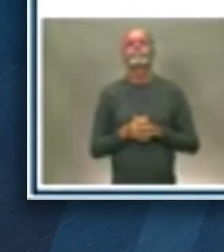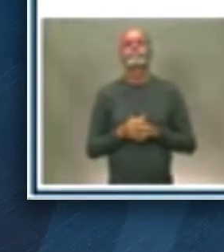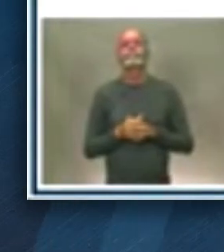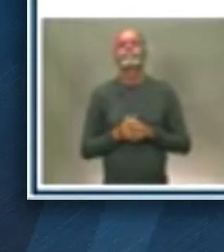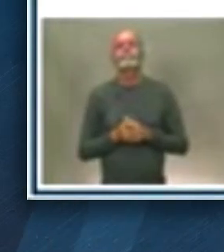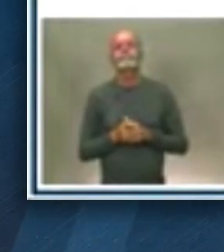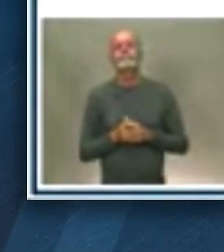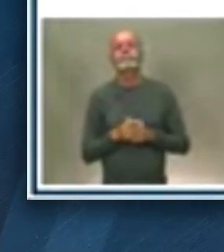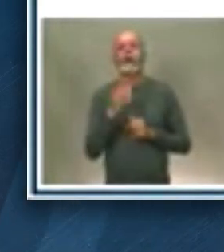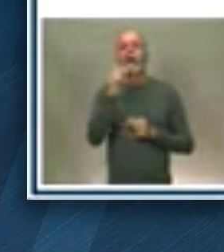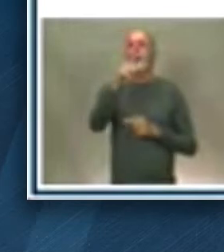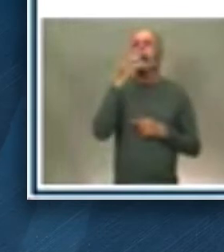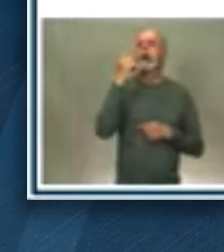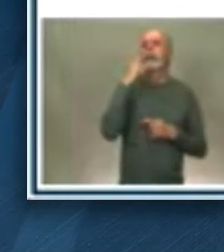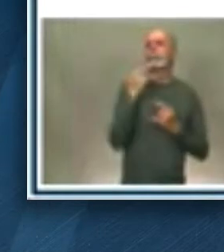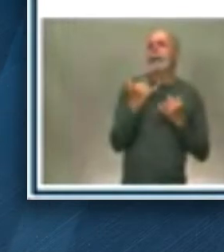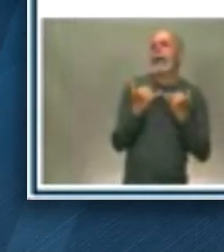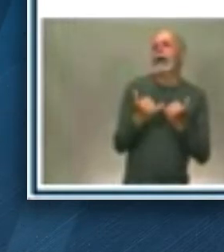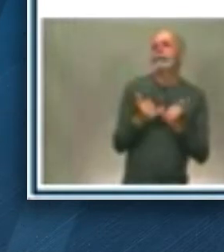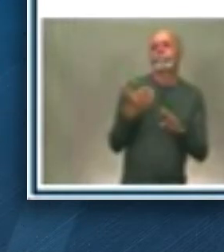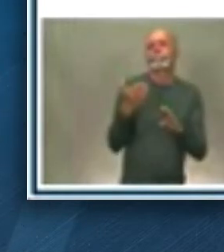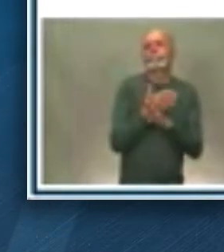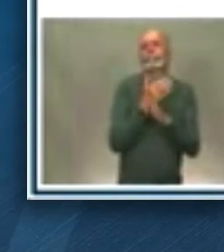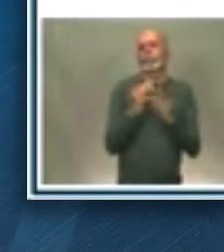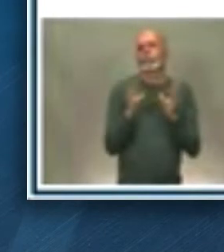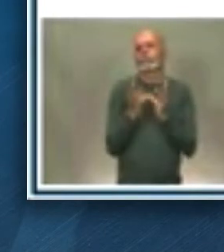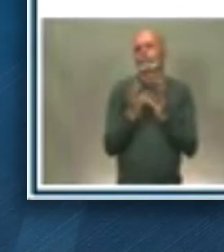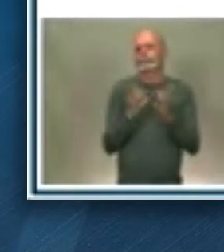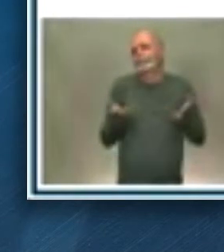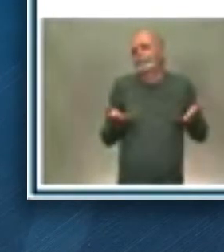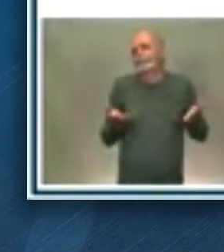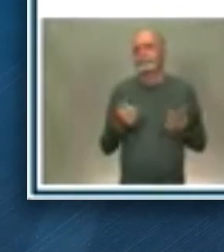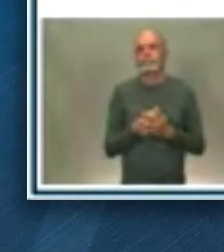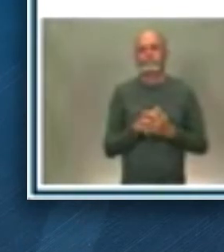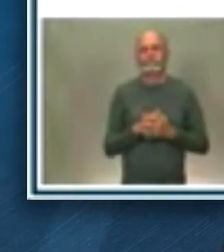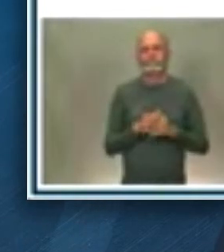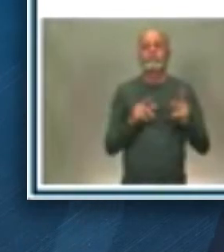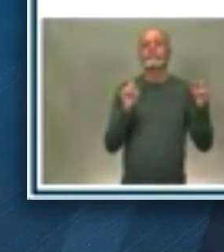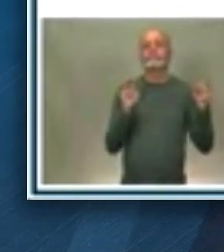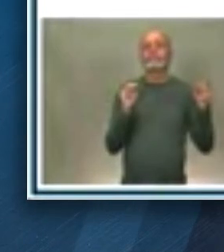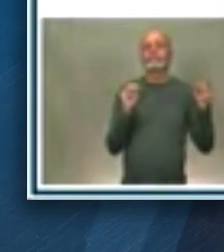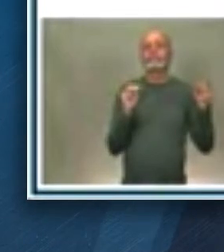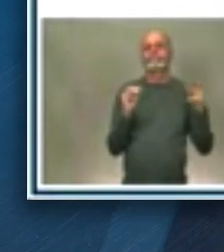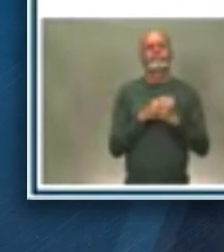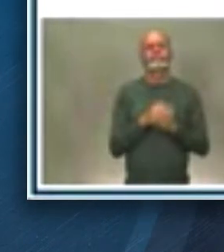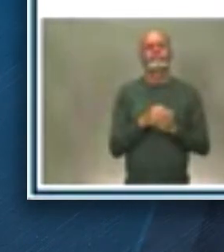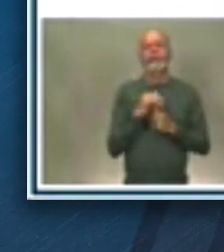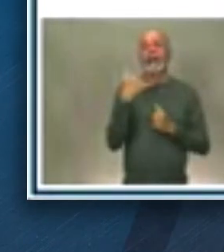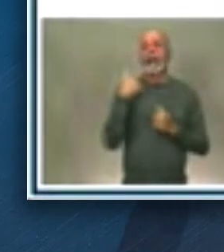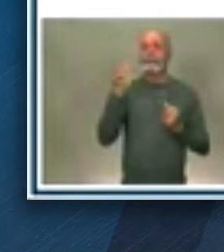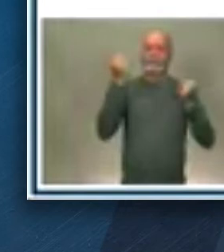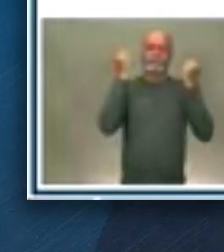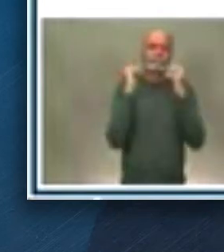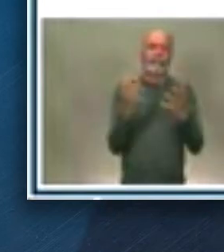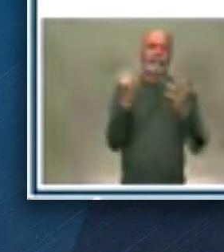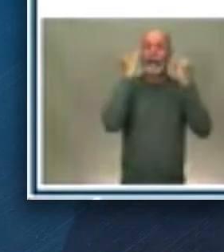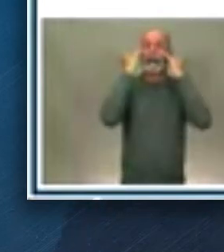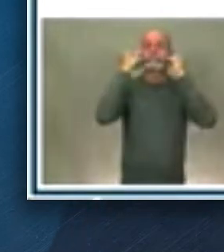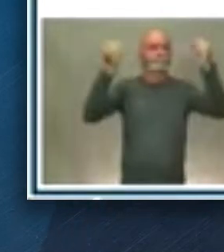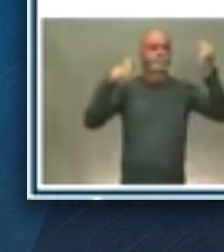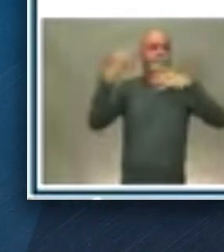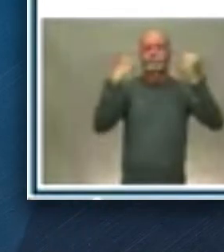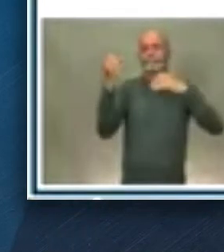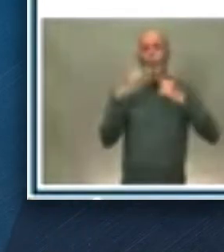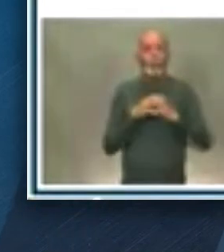away? I'm hearing lots of ideas from lots of different sources. I mean, obviously, hotel rooms